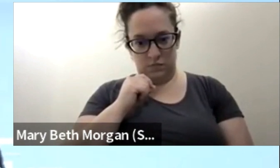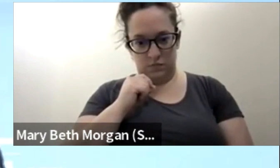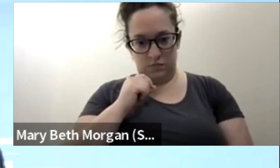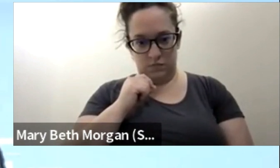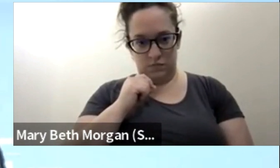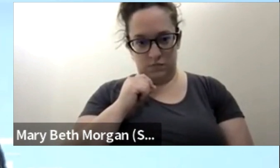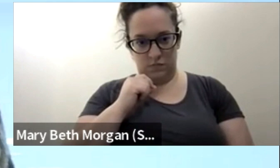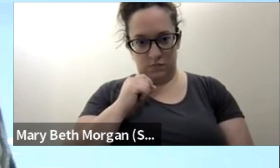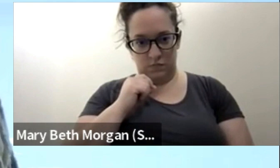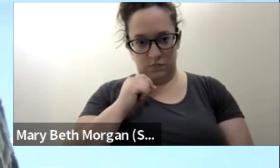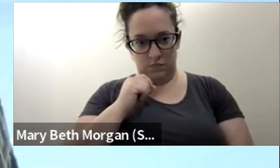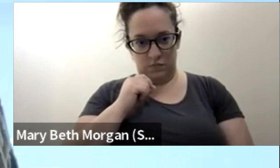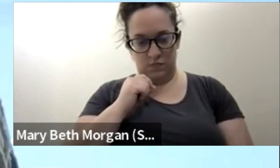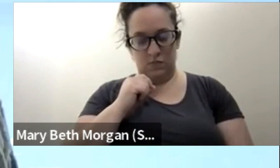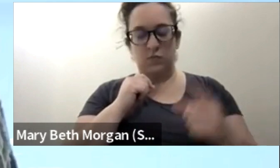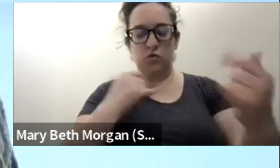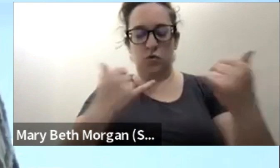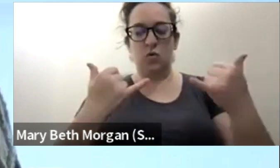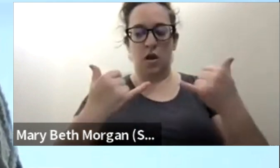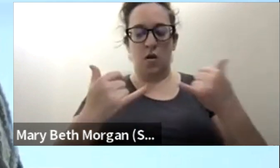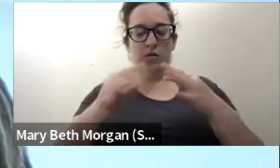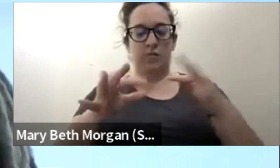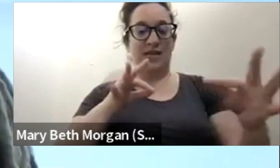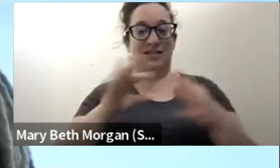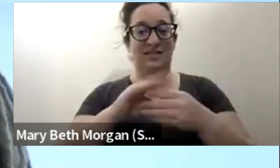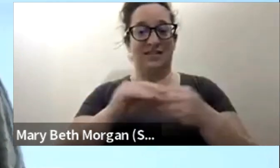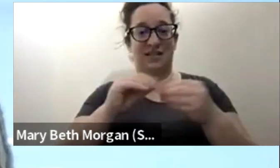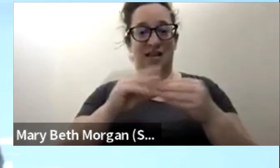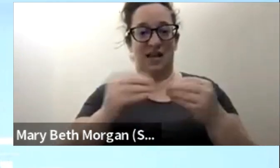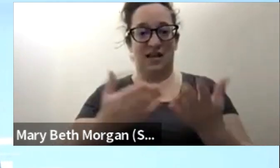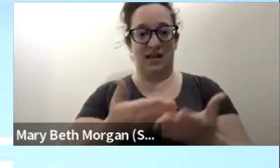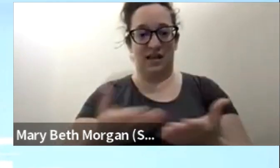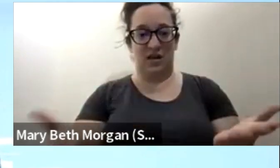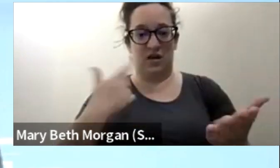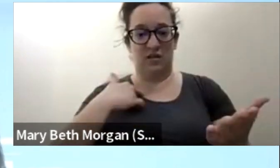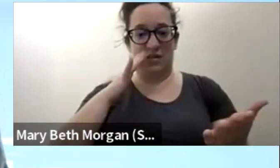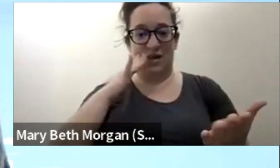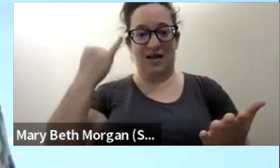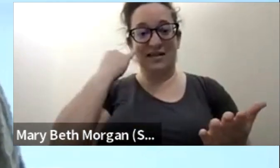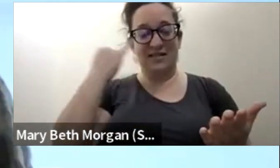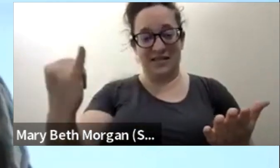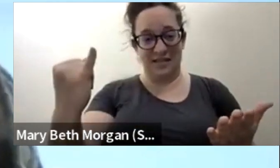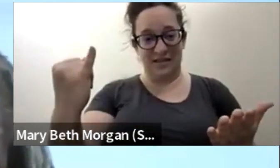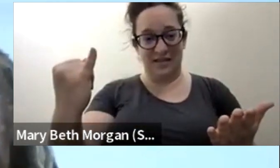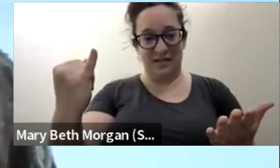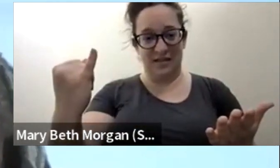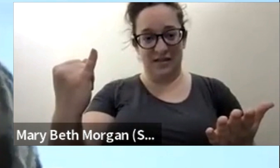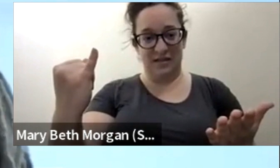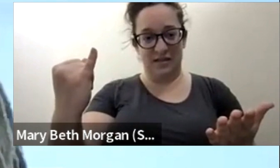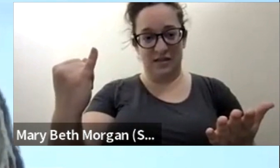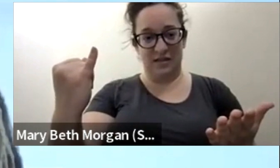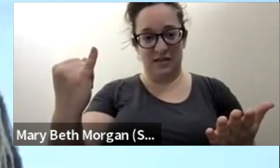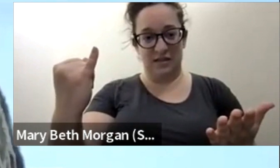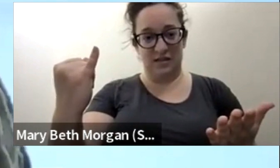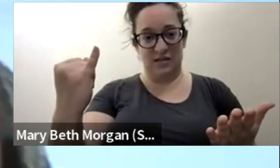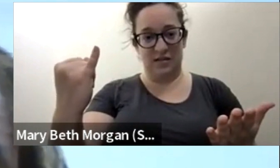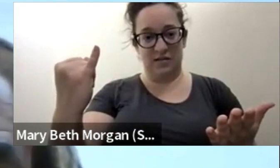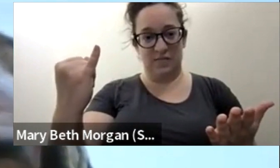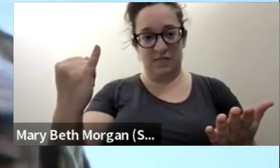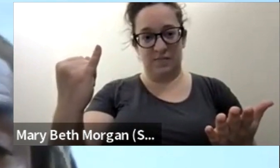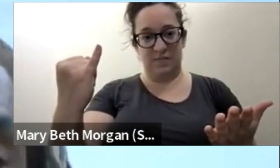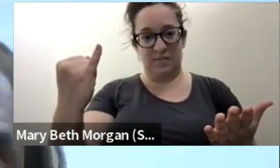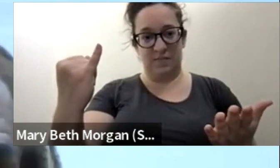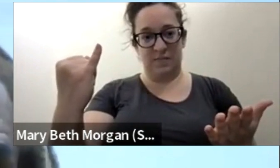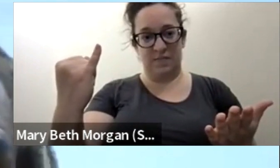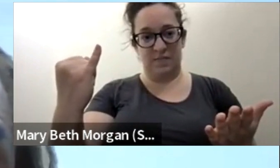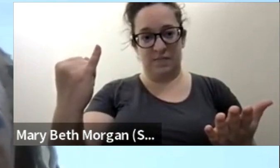explore gender and sexual freedom and romantic freedom, go into forests, that when